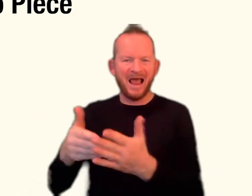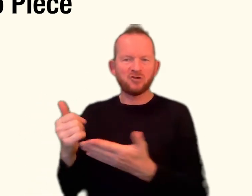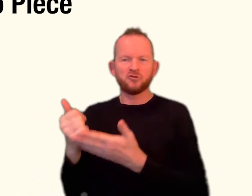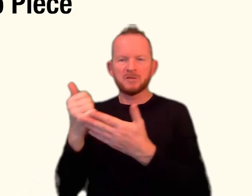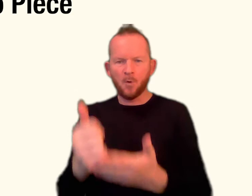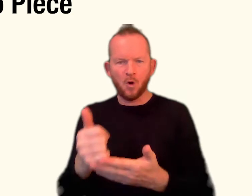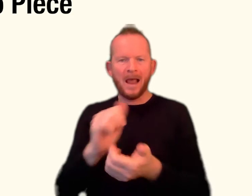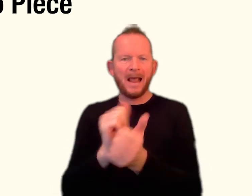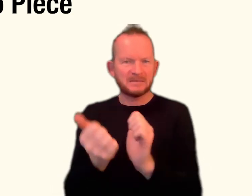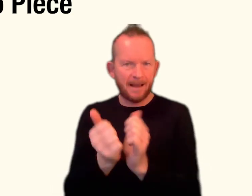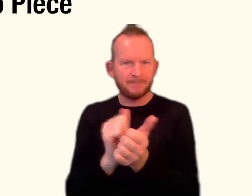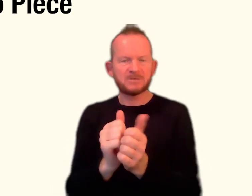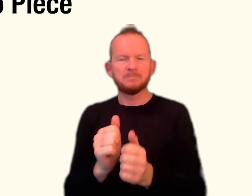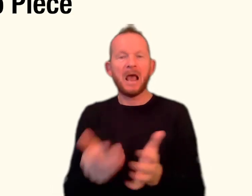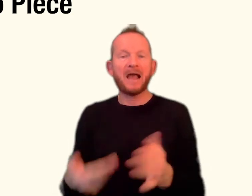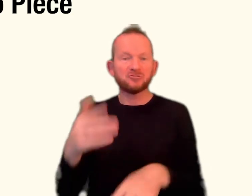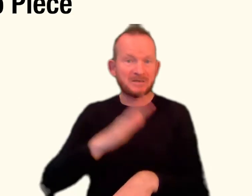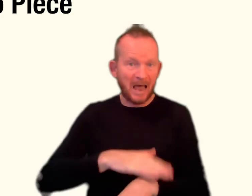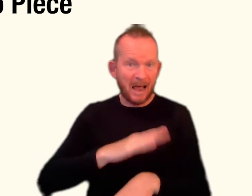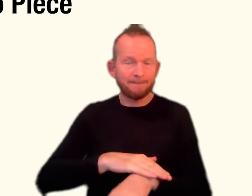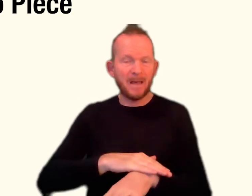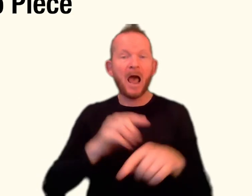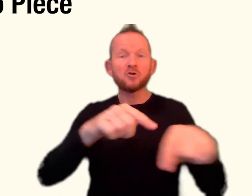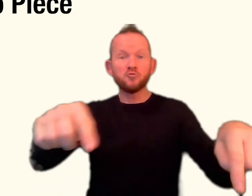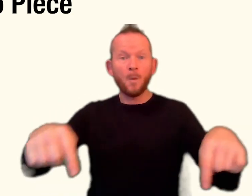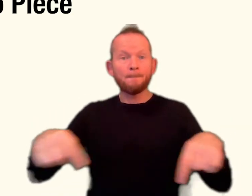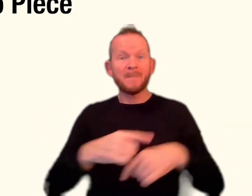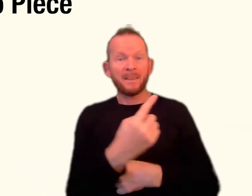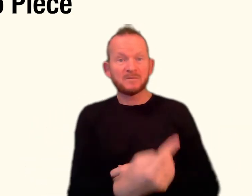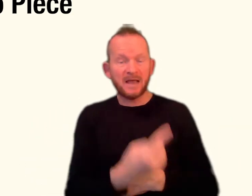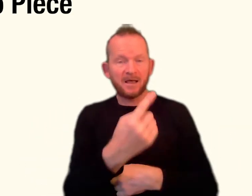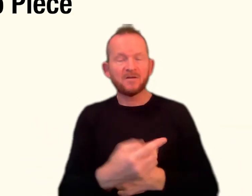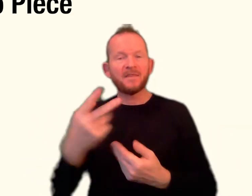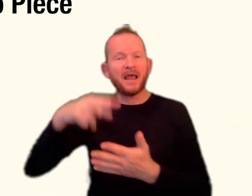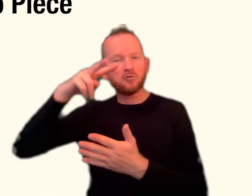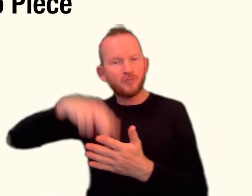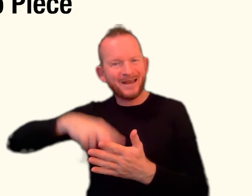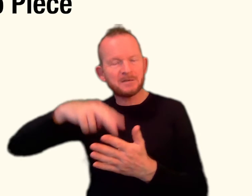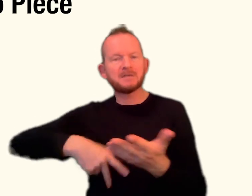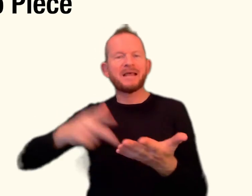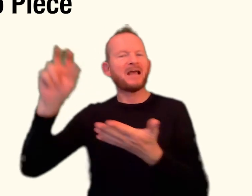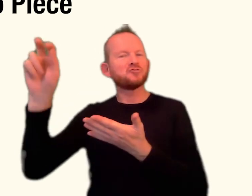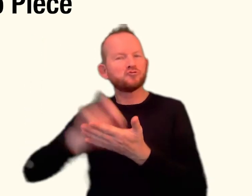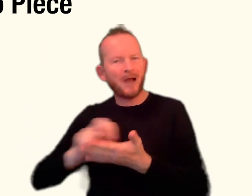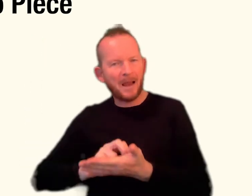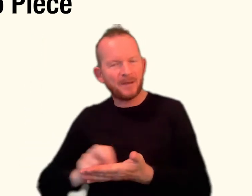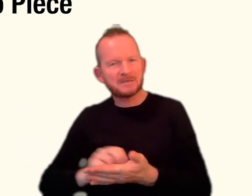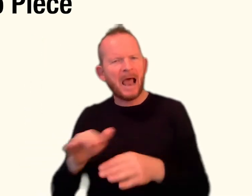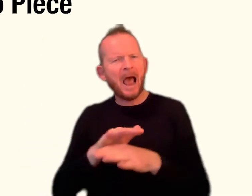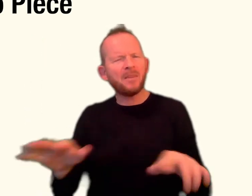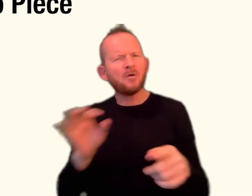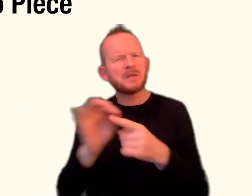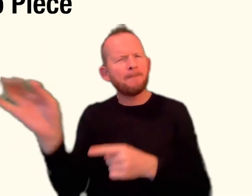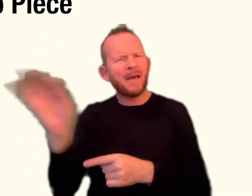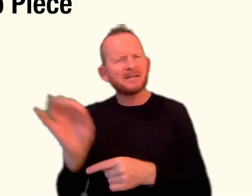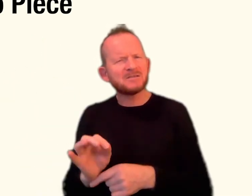in exams. They get extra time or a room by themselves. They get readers, they get scribers, they even get those pens where it